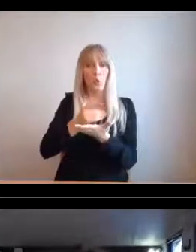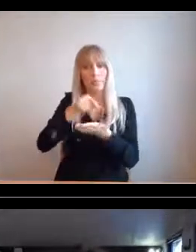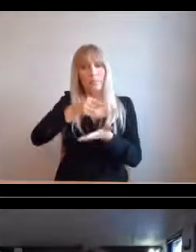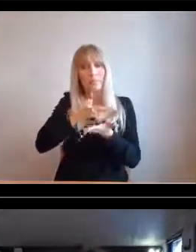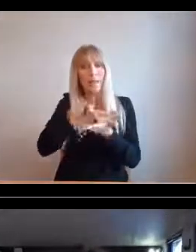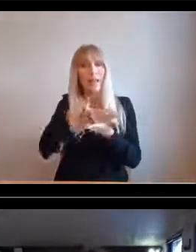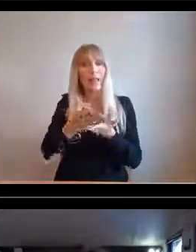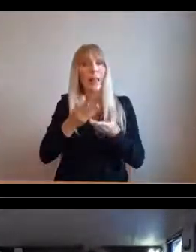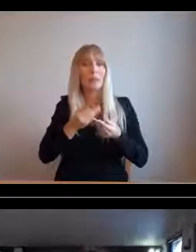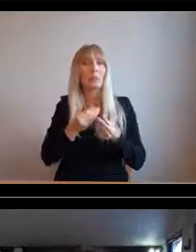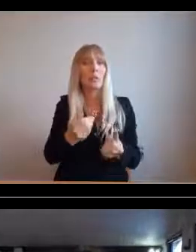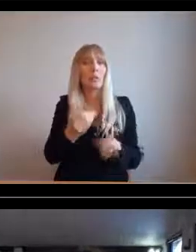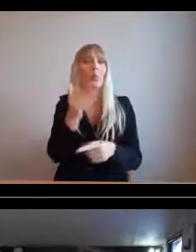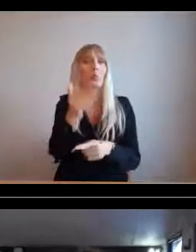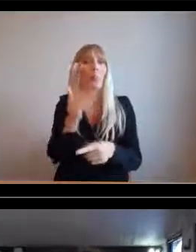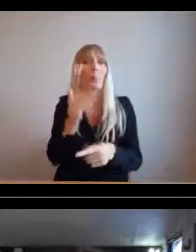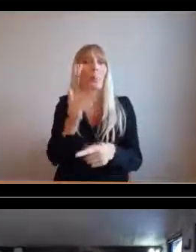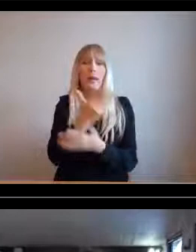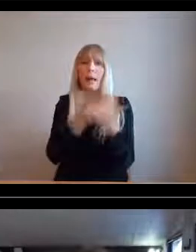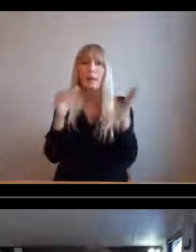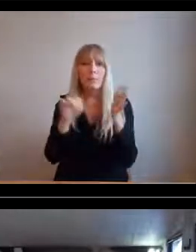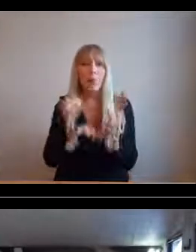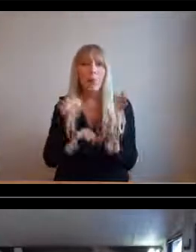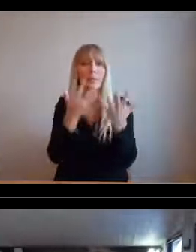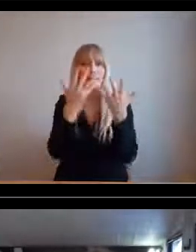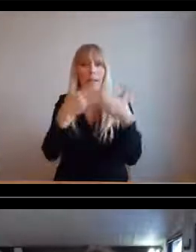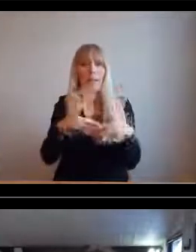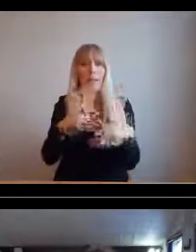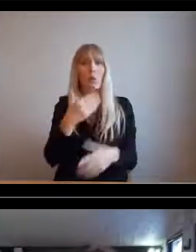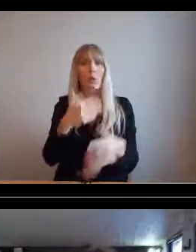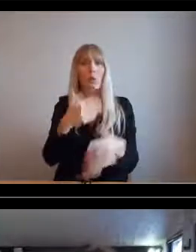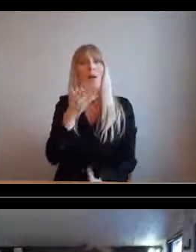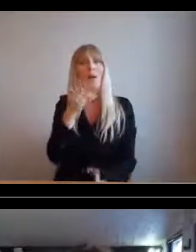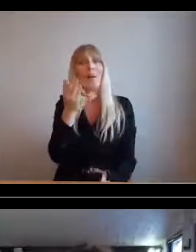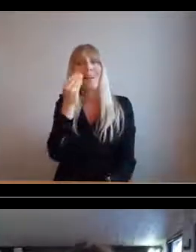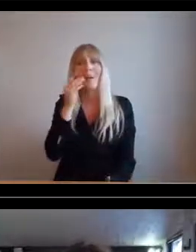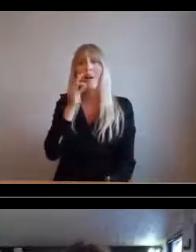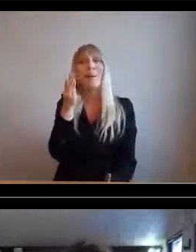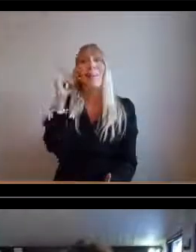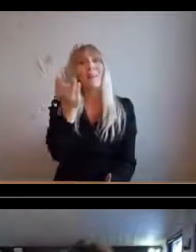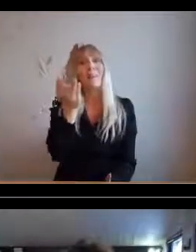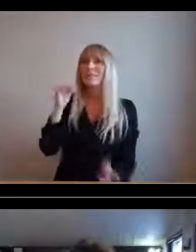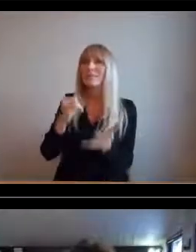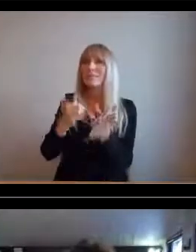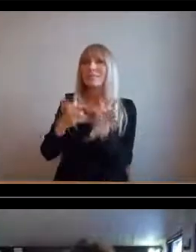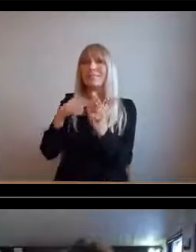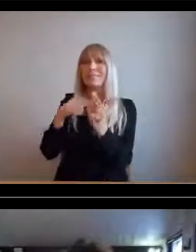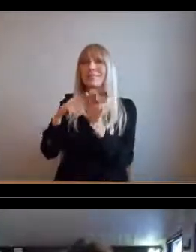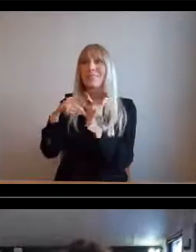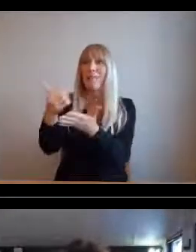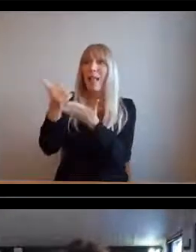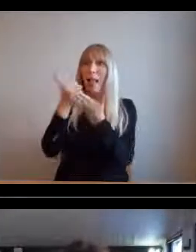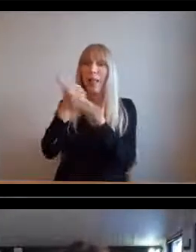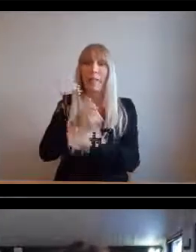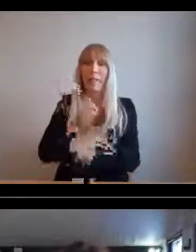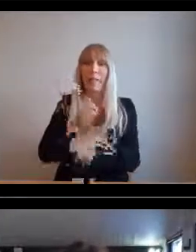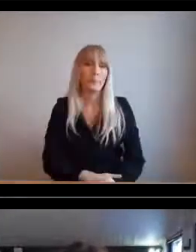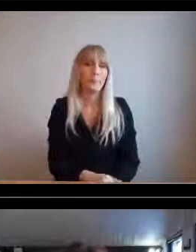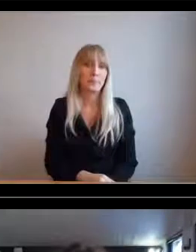smoothly. So in case of any technical difficulties, you may hear one of us asking for his help to progress the webinar